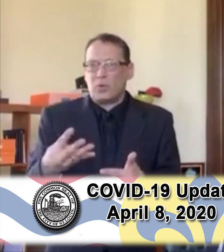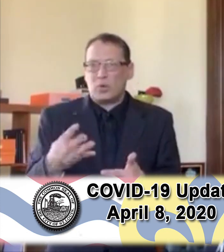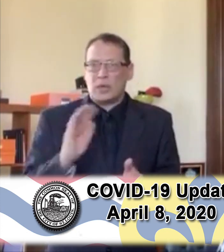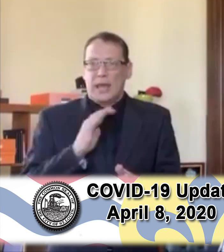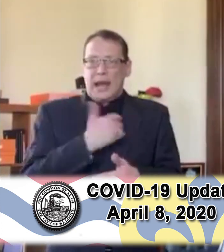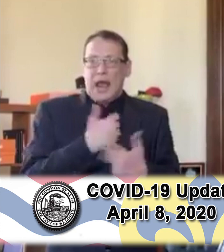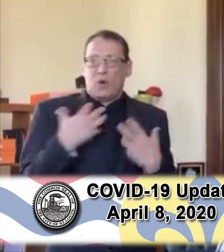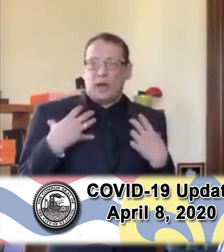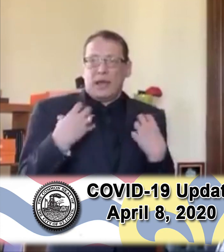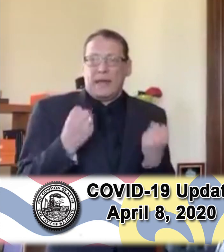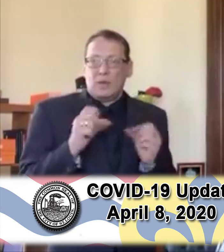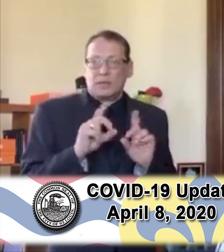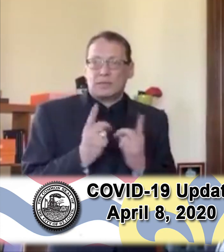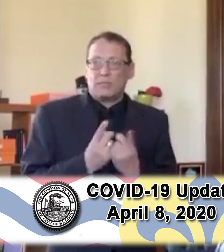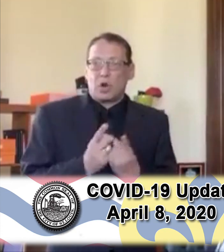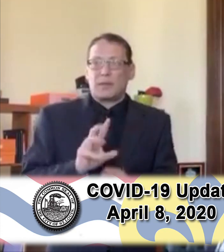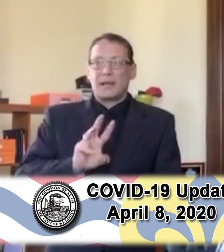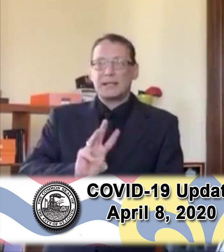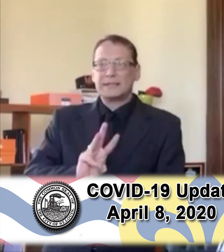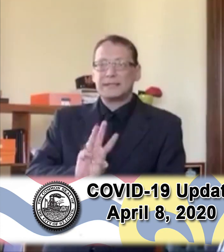health department, which is